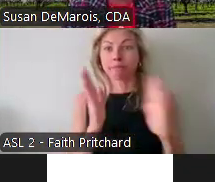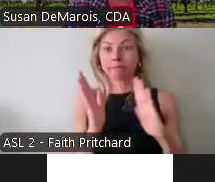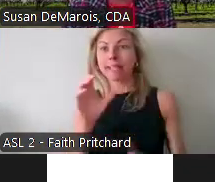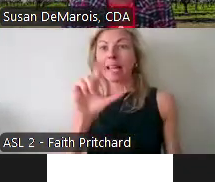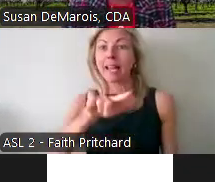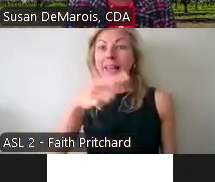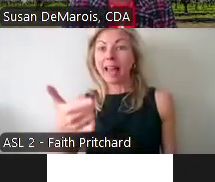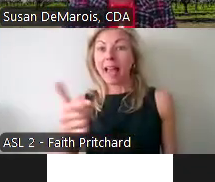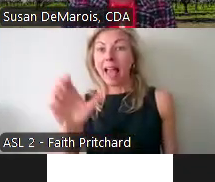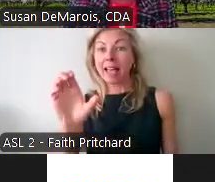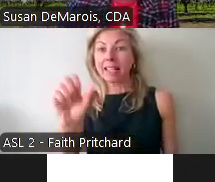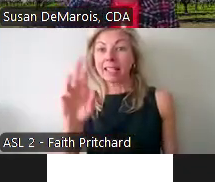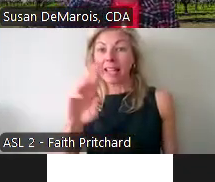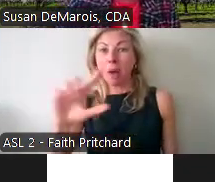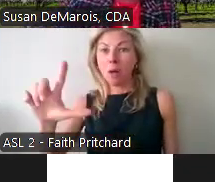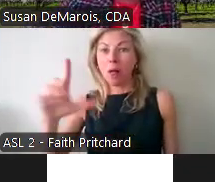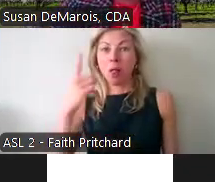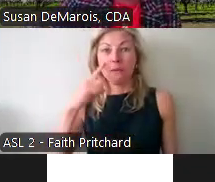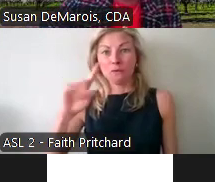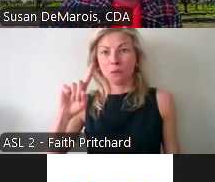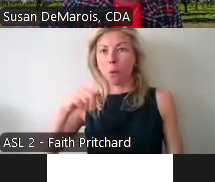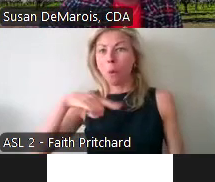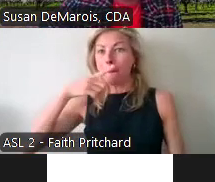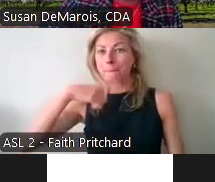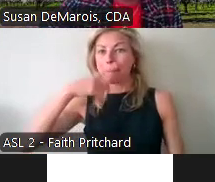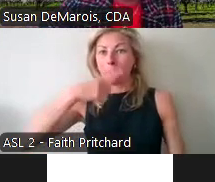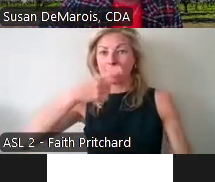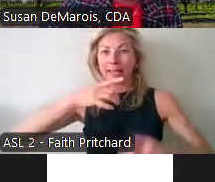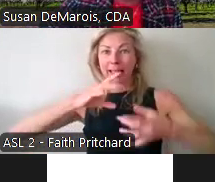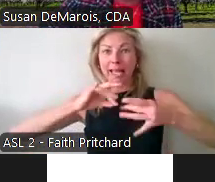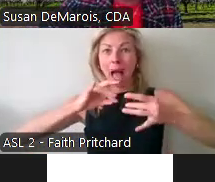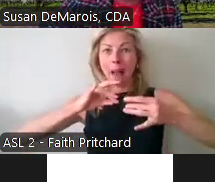you for the public comment period.